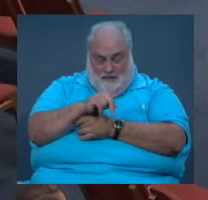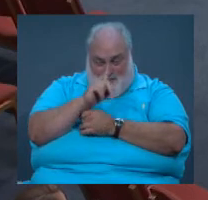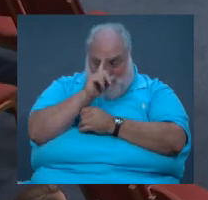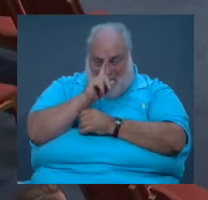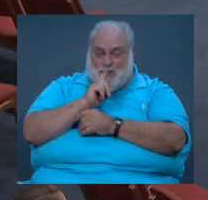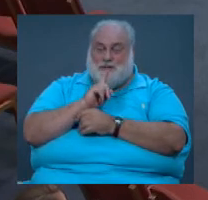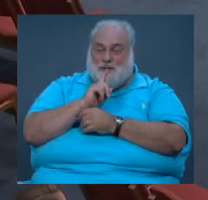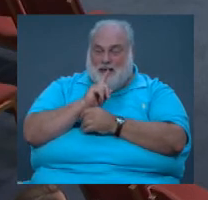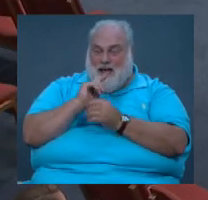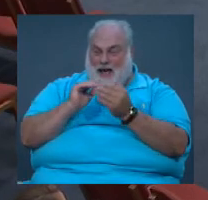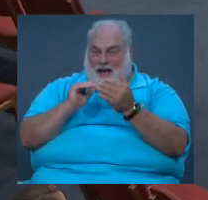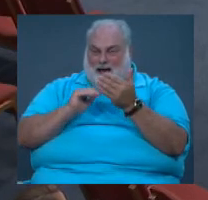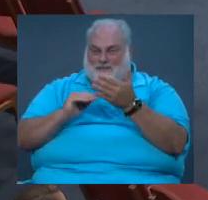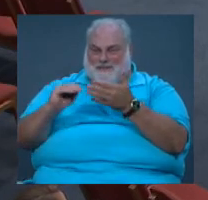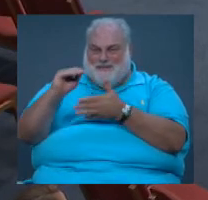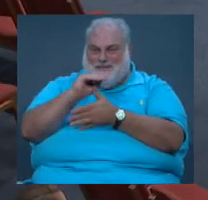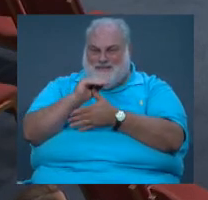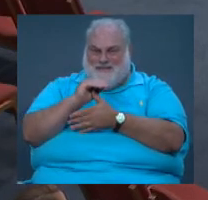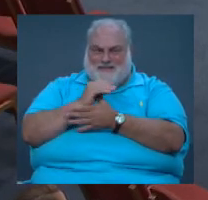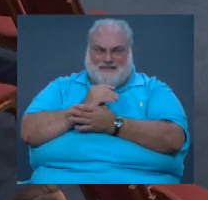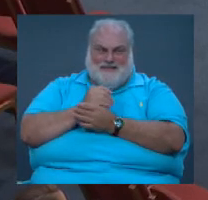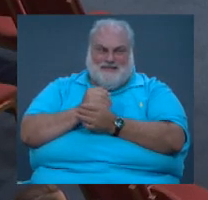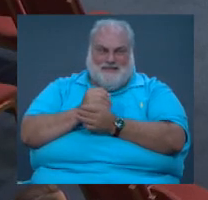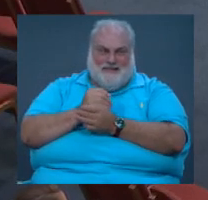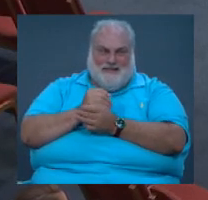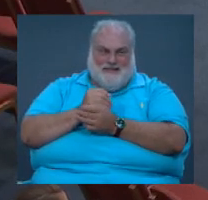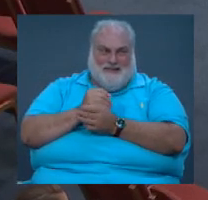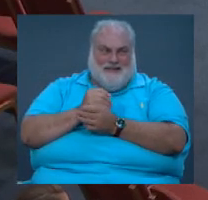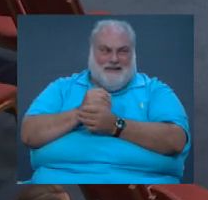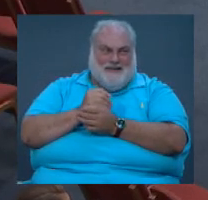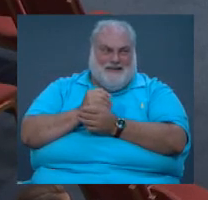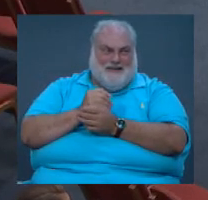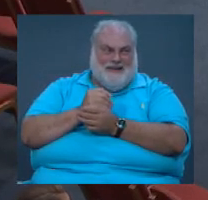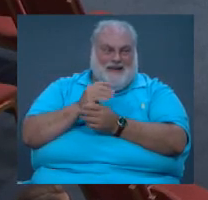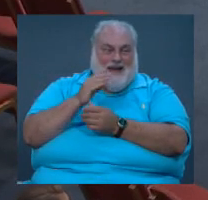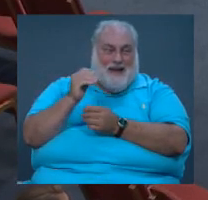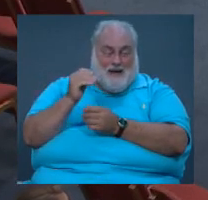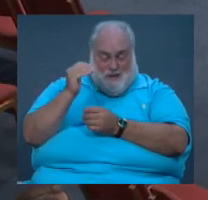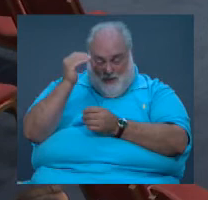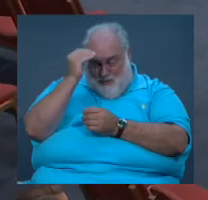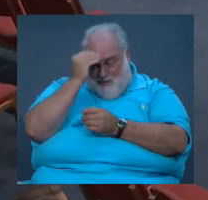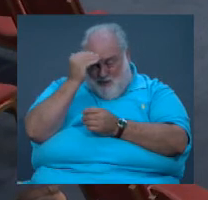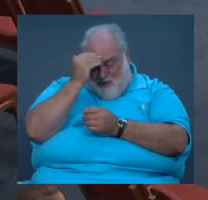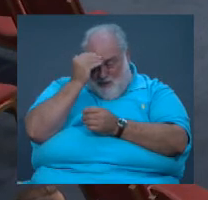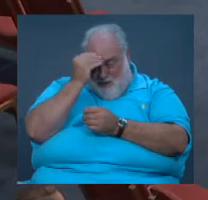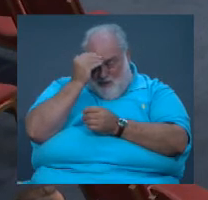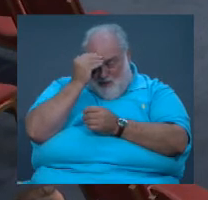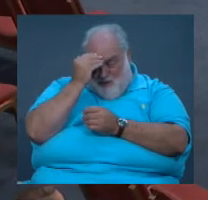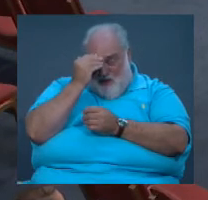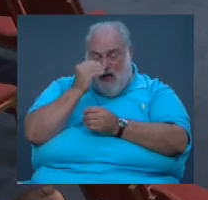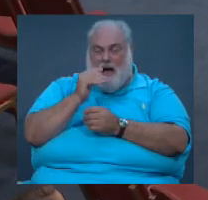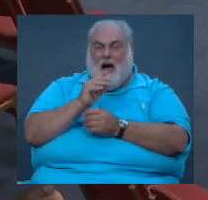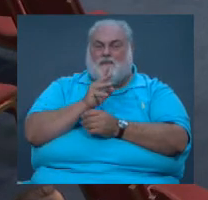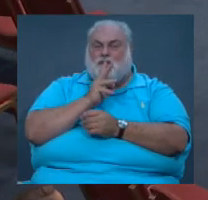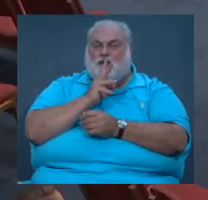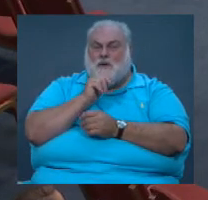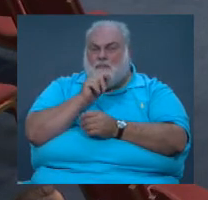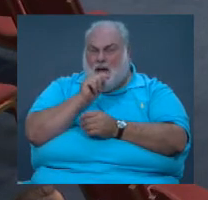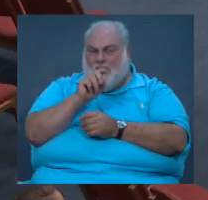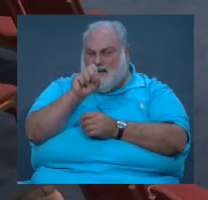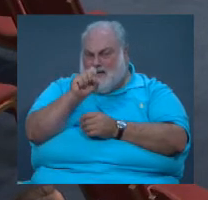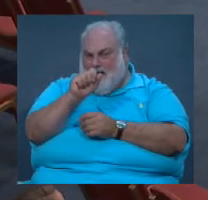that we move housing up to the top of the list. Yeah, make it up to the top of the list. Yeah, and you know, I know that I've talked about